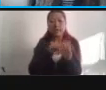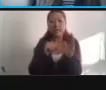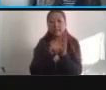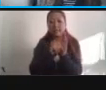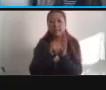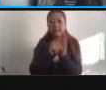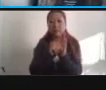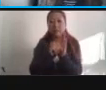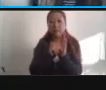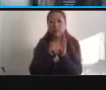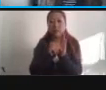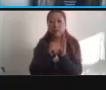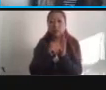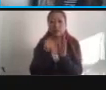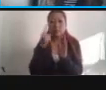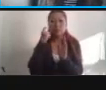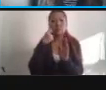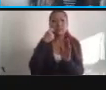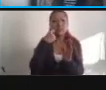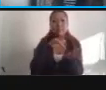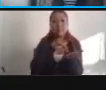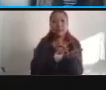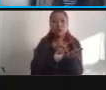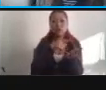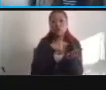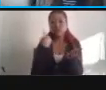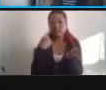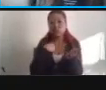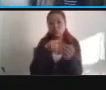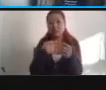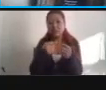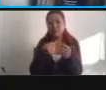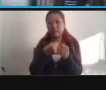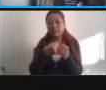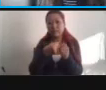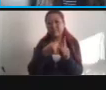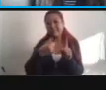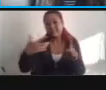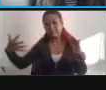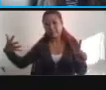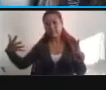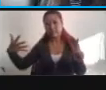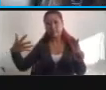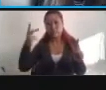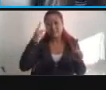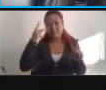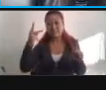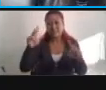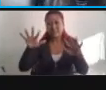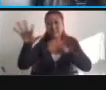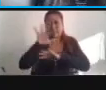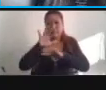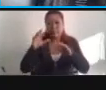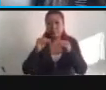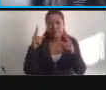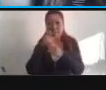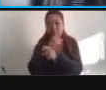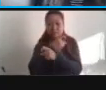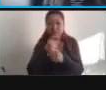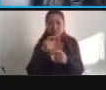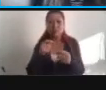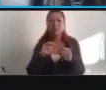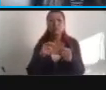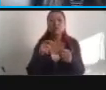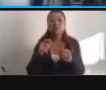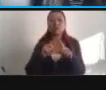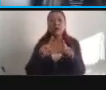of expanded the medical risk here in that graphic, and you can see the much more complicated nature of the medical risk. So how do we identify where